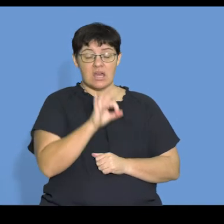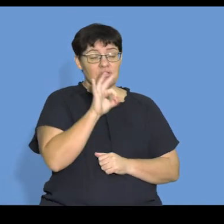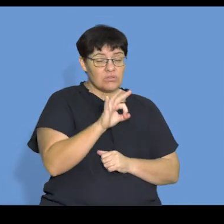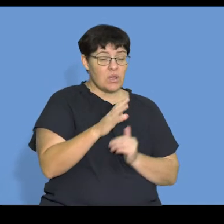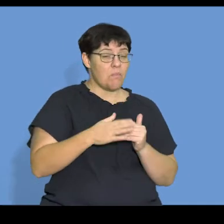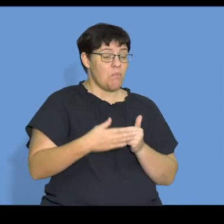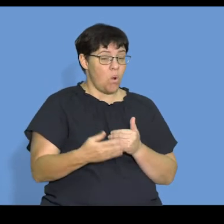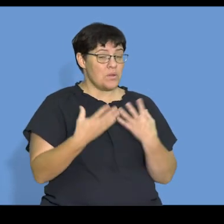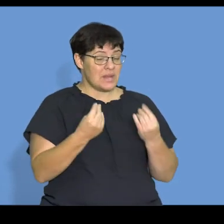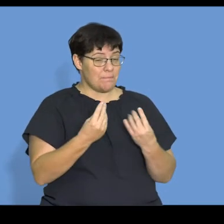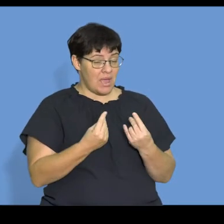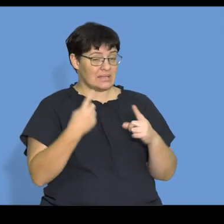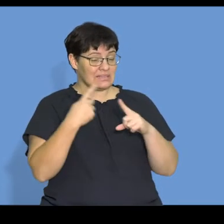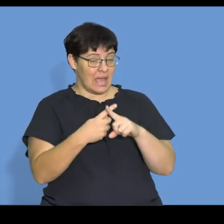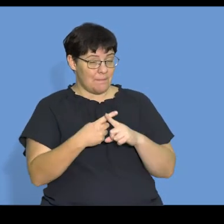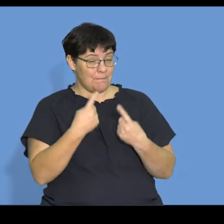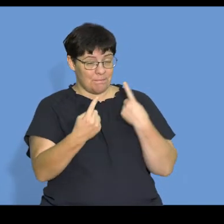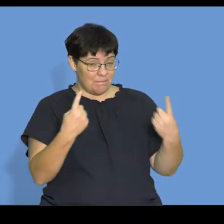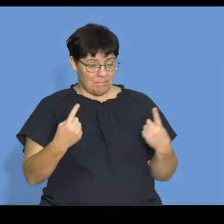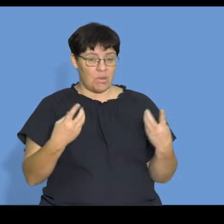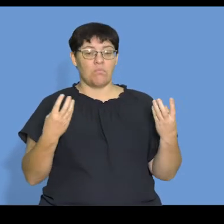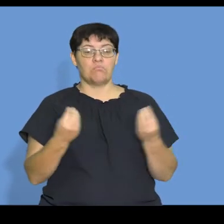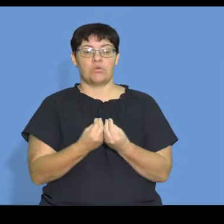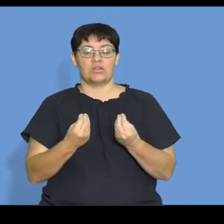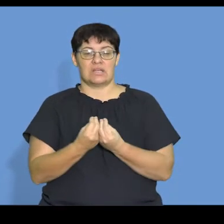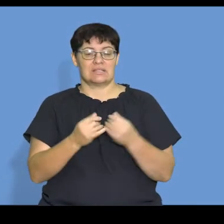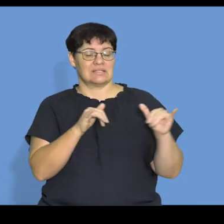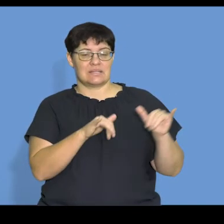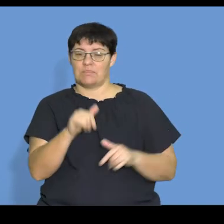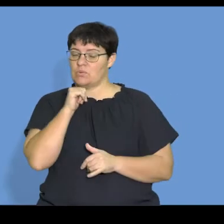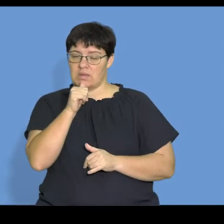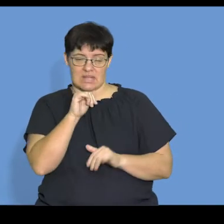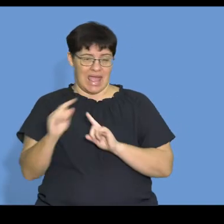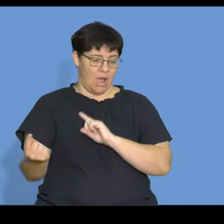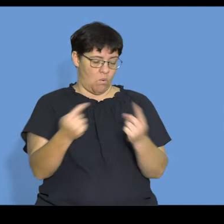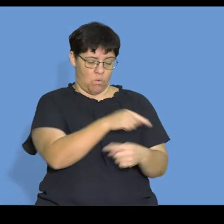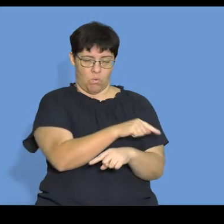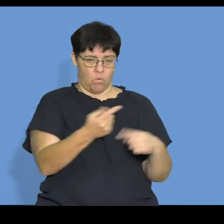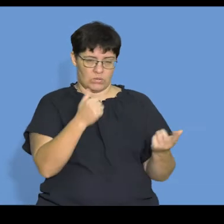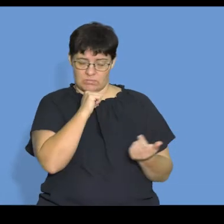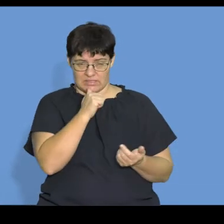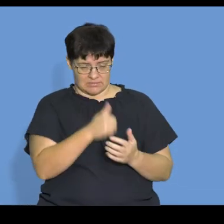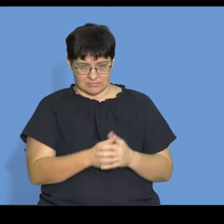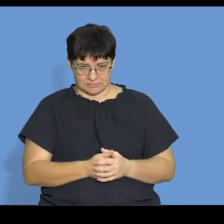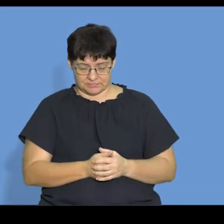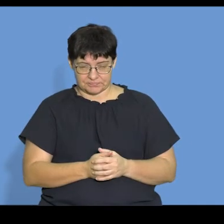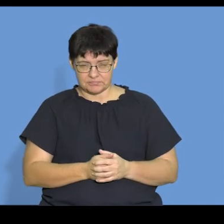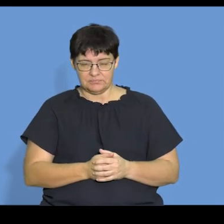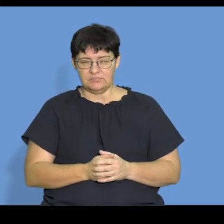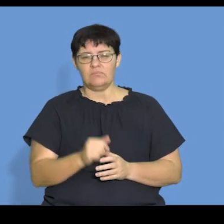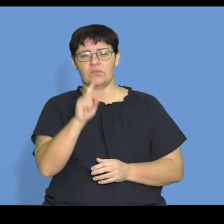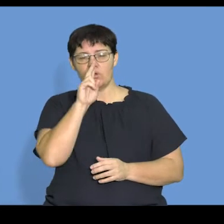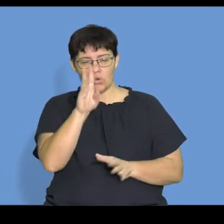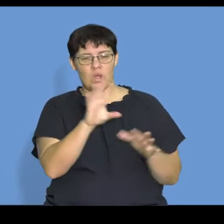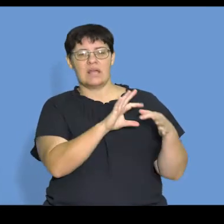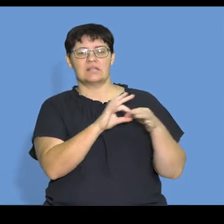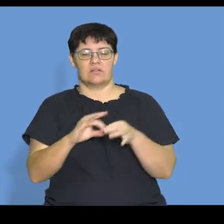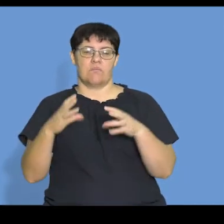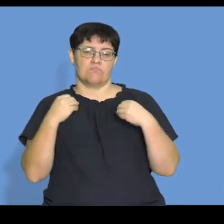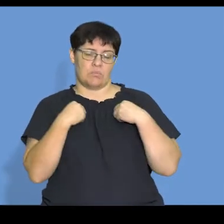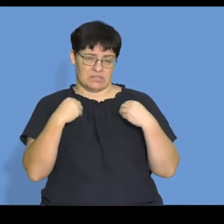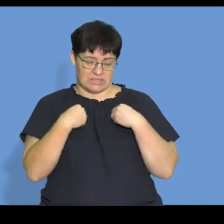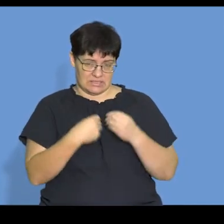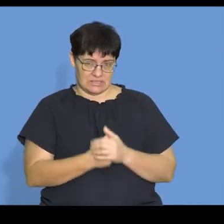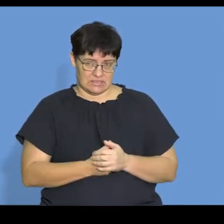are multiplied, the product is the same regardless, right? So you always look at the associative property when you're trying